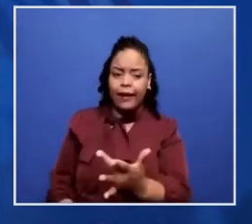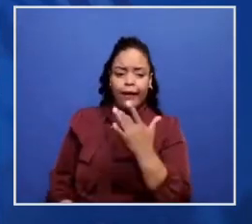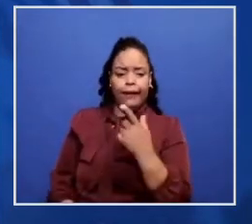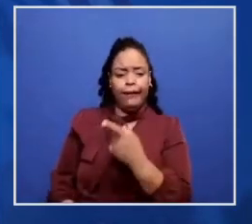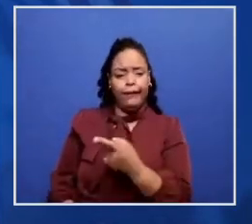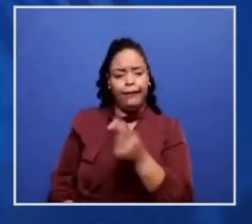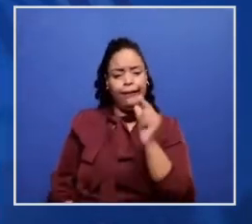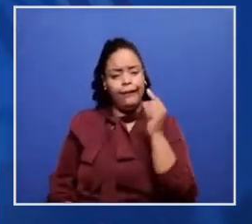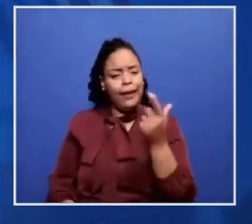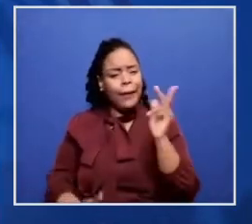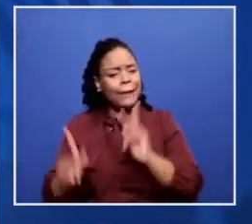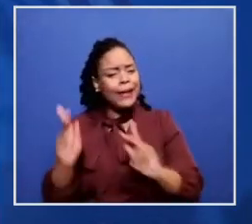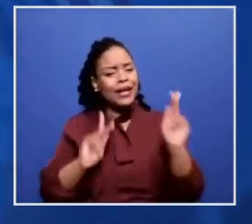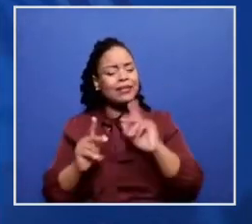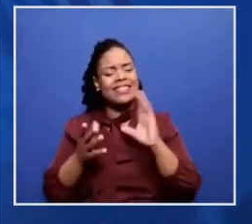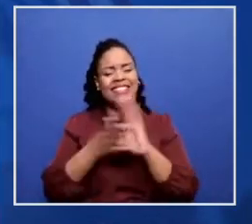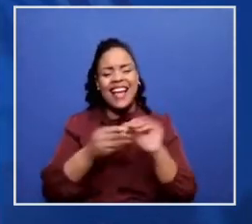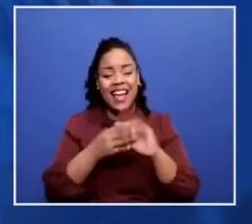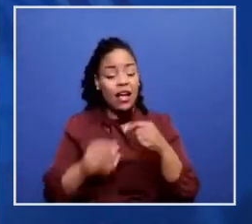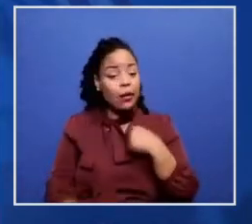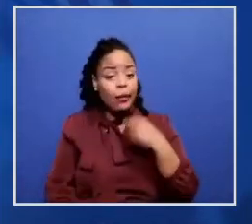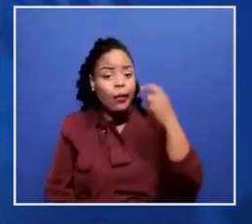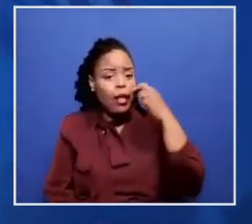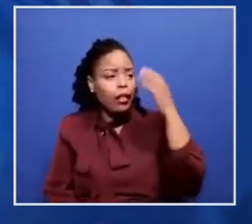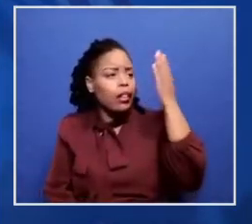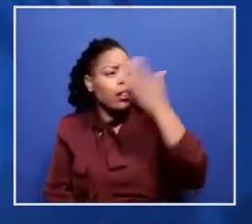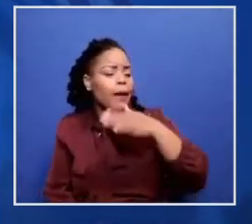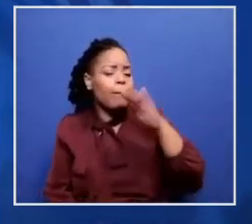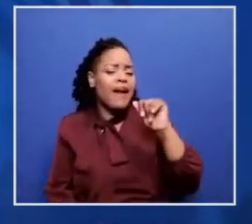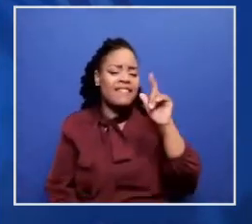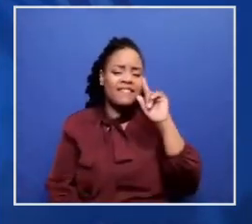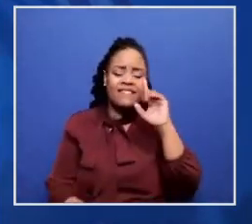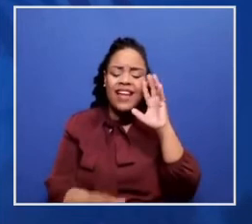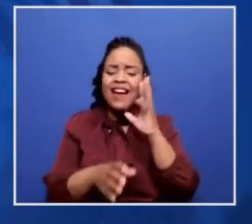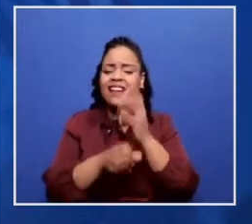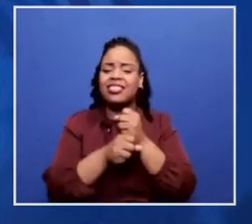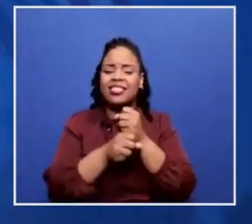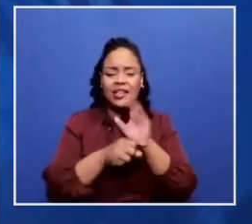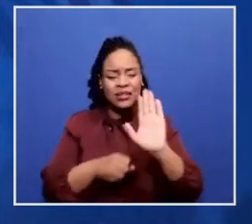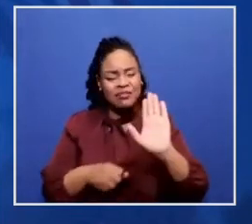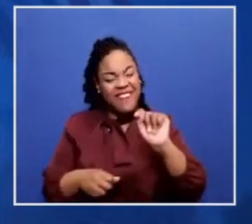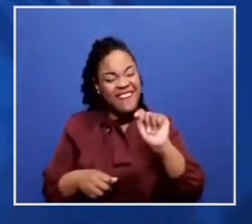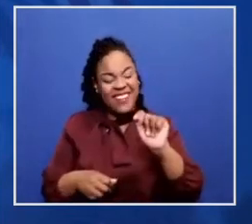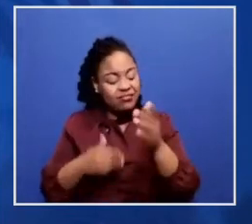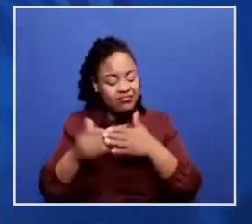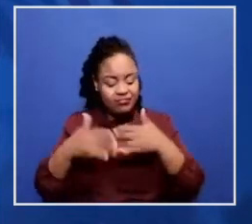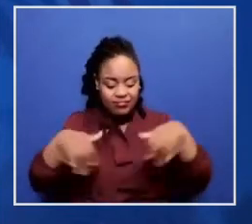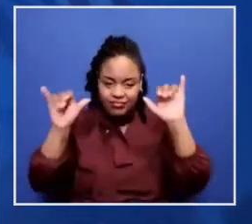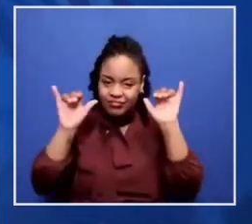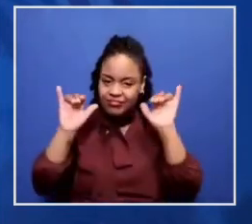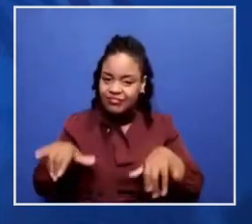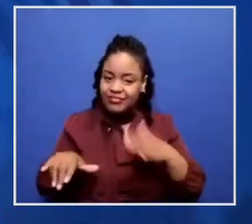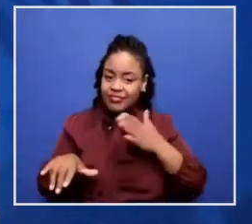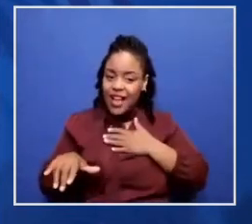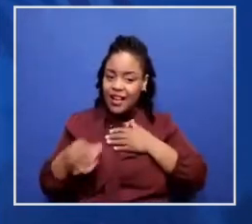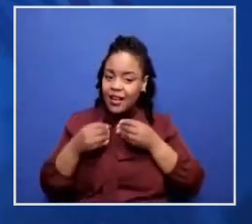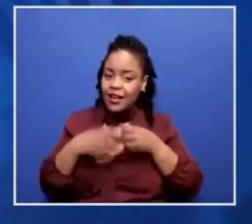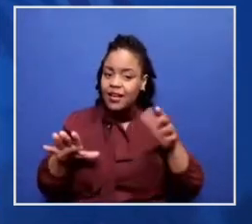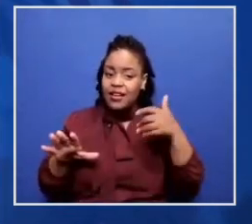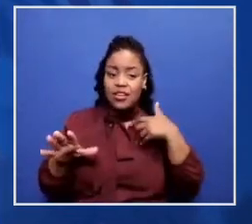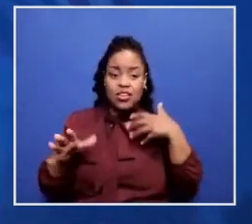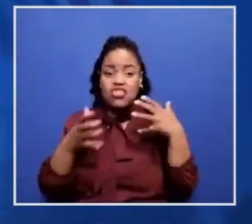say I'm blinded by faith. But if I run out of air, if I crash, I don't care. I'm gonna do it